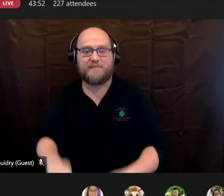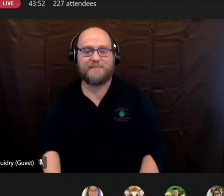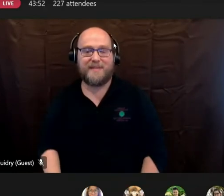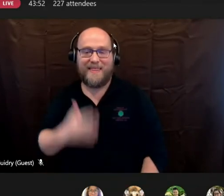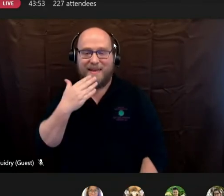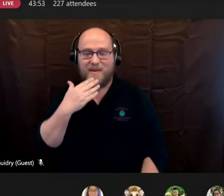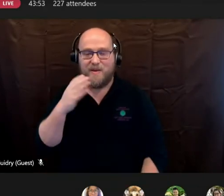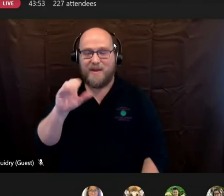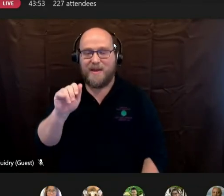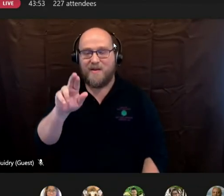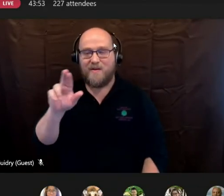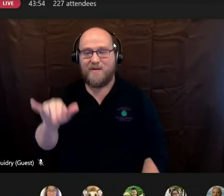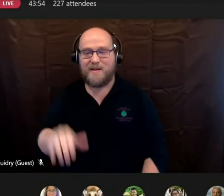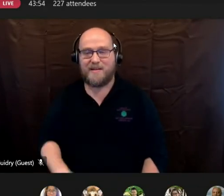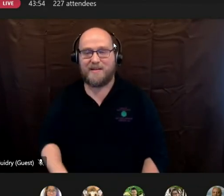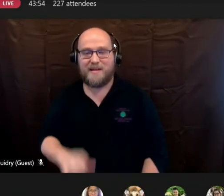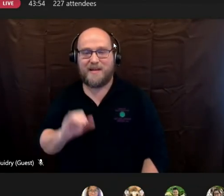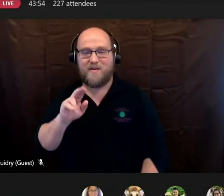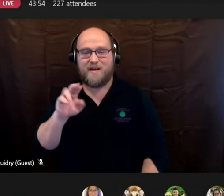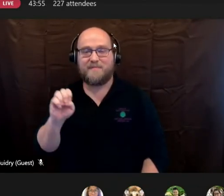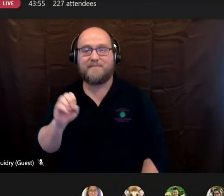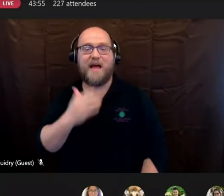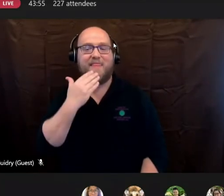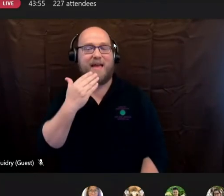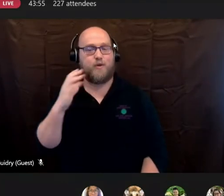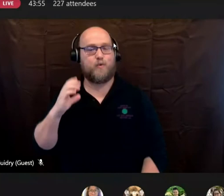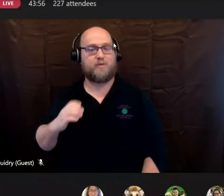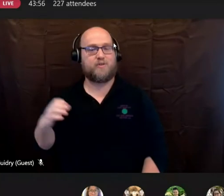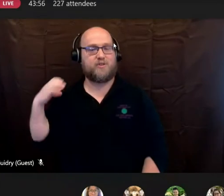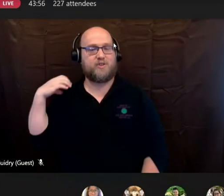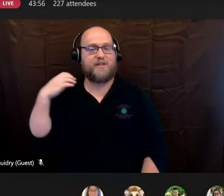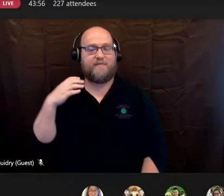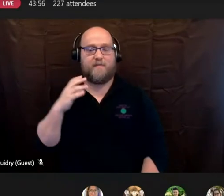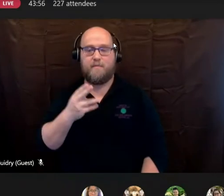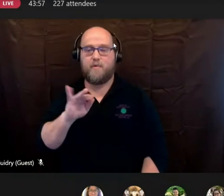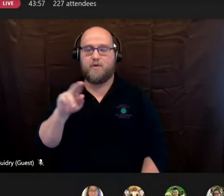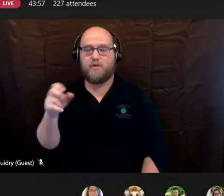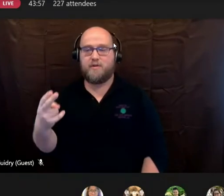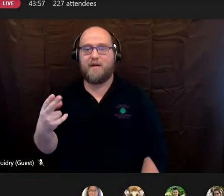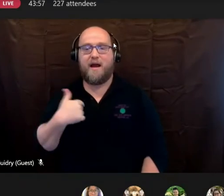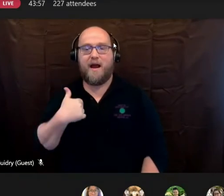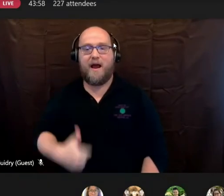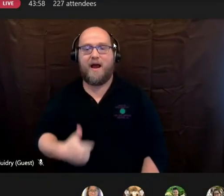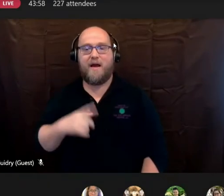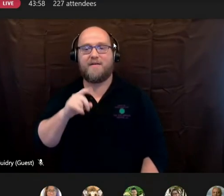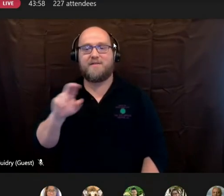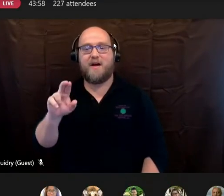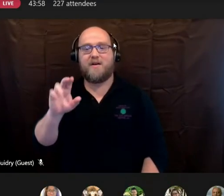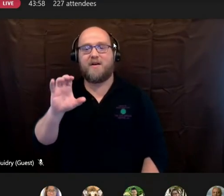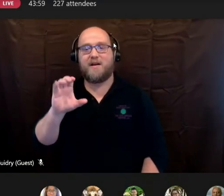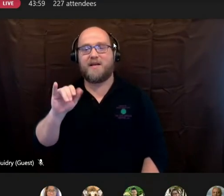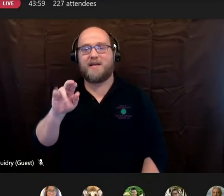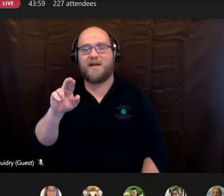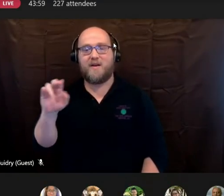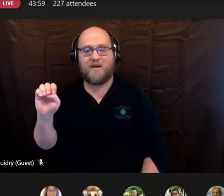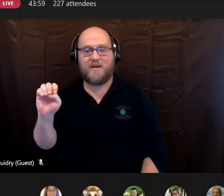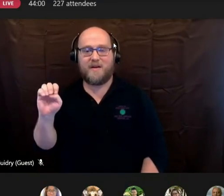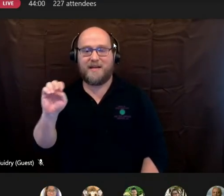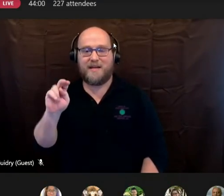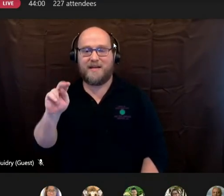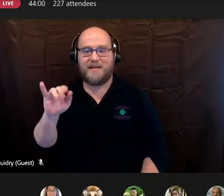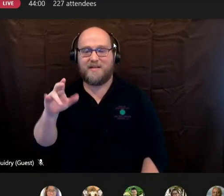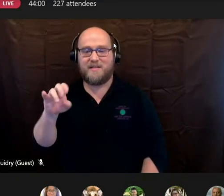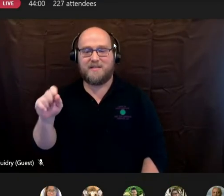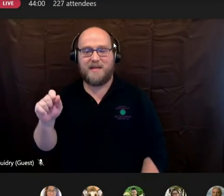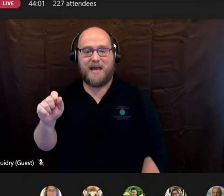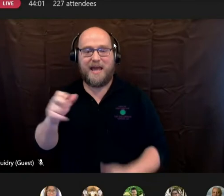Thank you, Chief Bush. Hi, I'm Dr. Carrie Nicholson, Interim Director of Health Policy, Procedures, and Practices. And